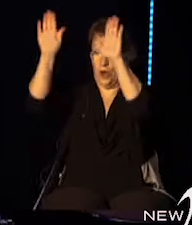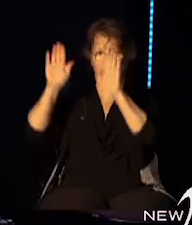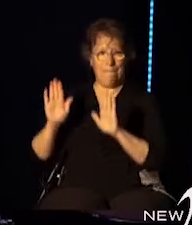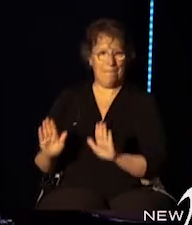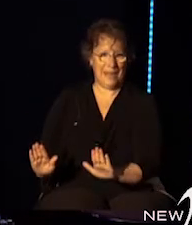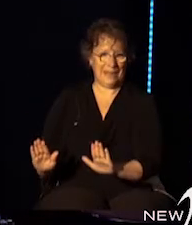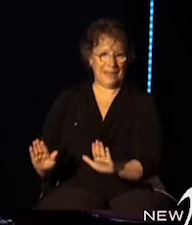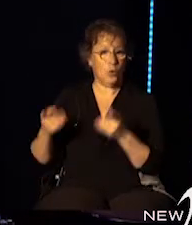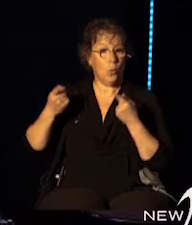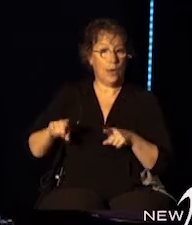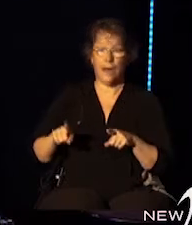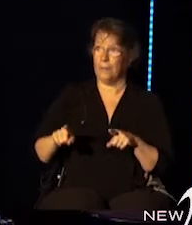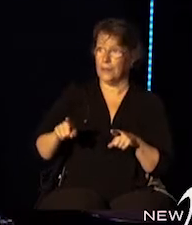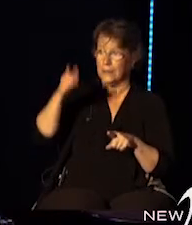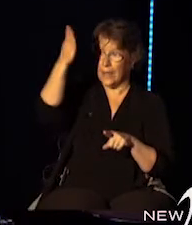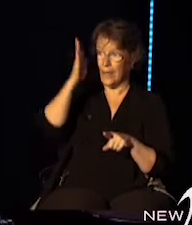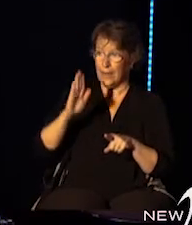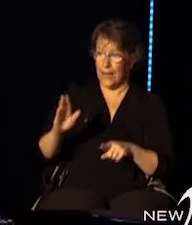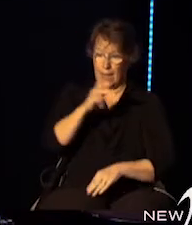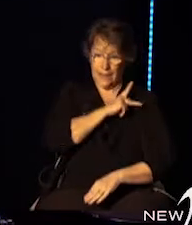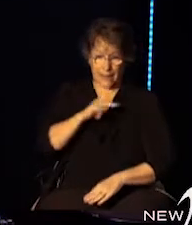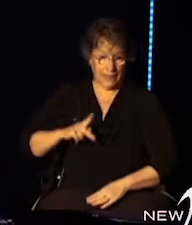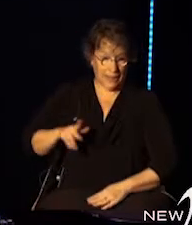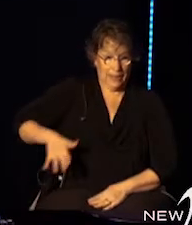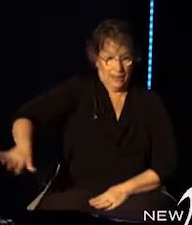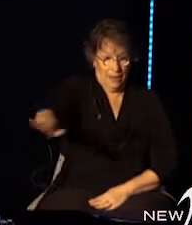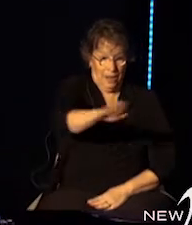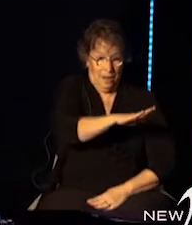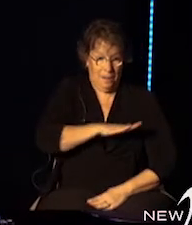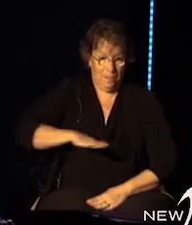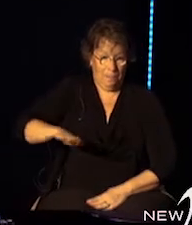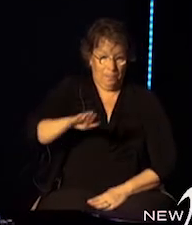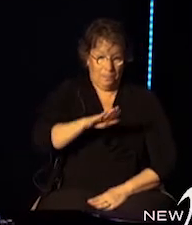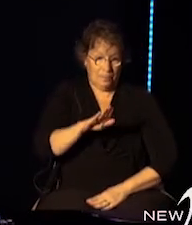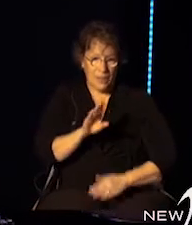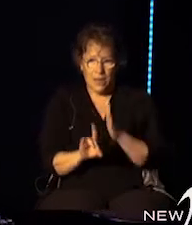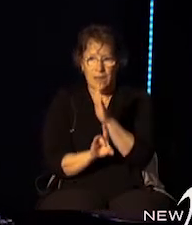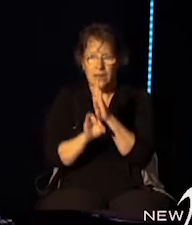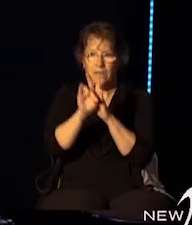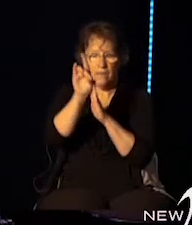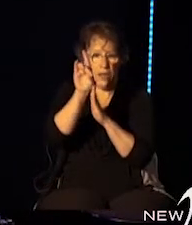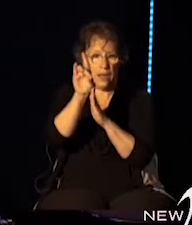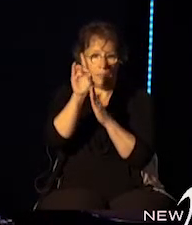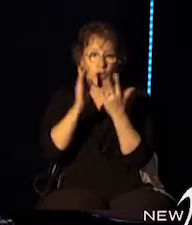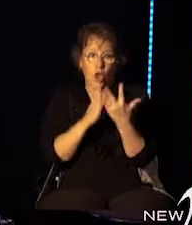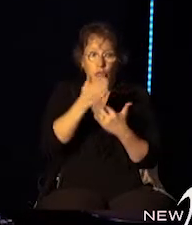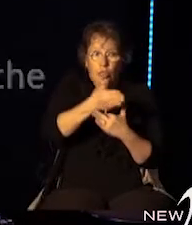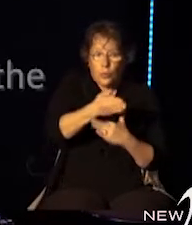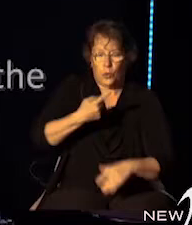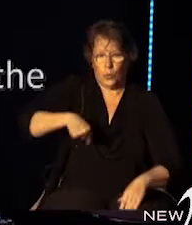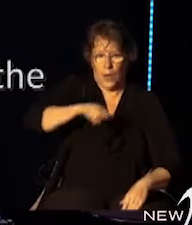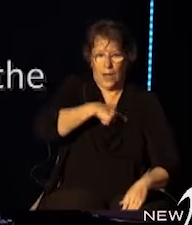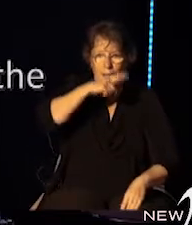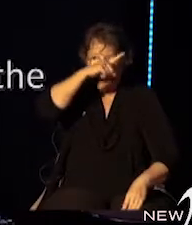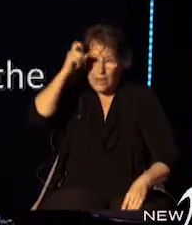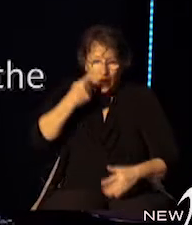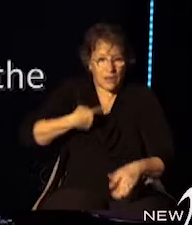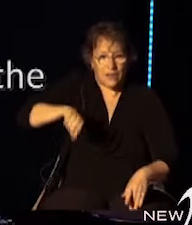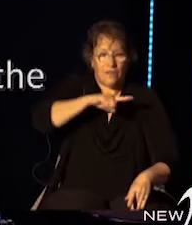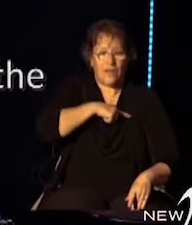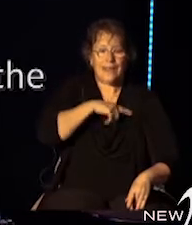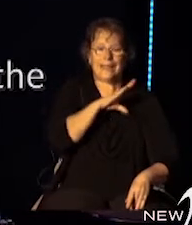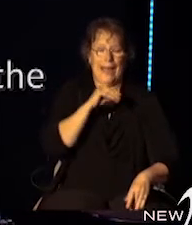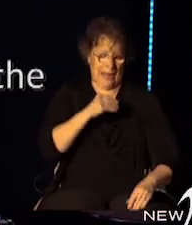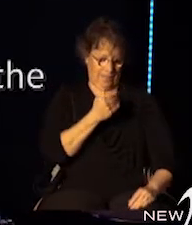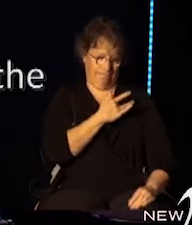us. Think about this. The greatest thing that's ever happened in the history of the